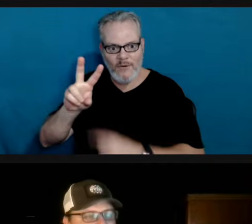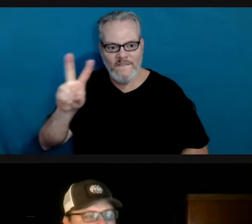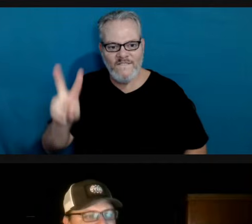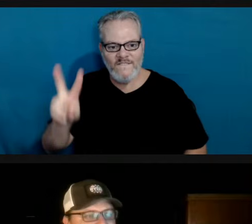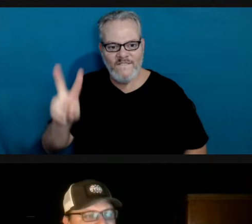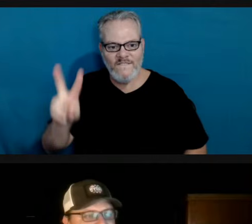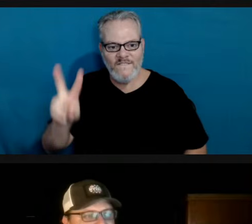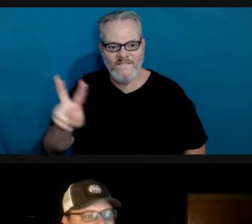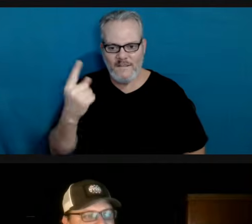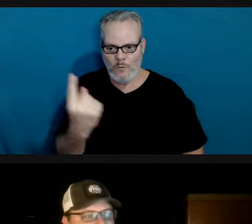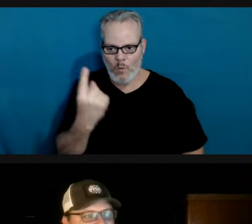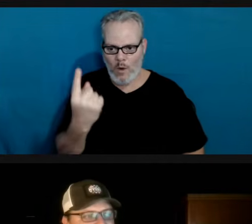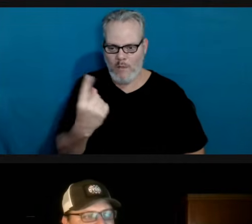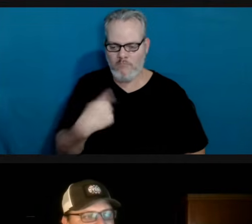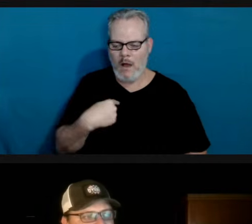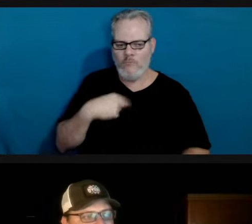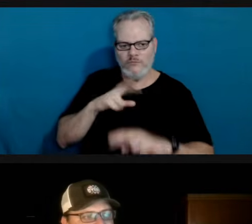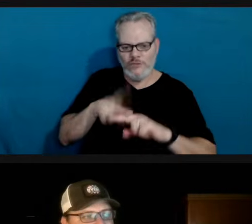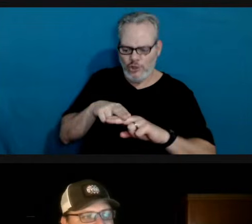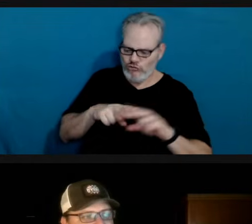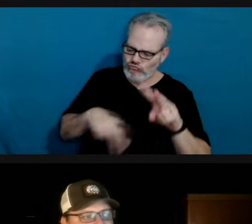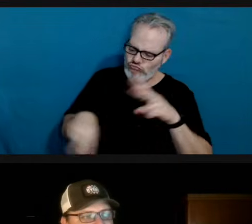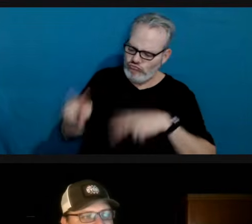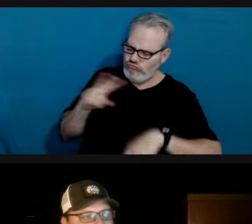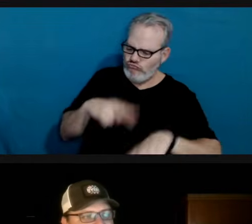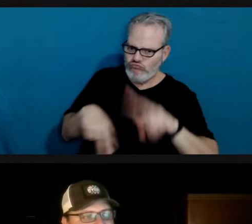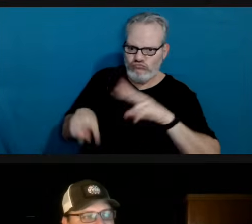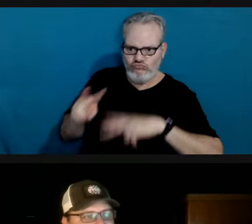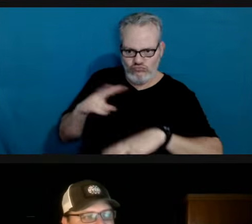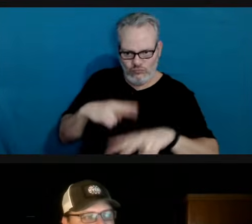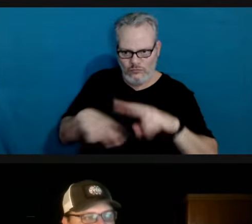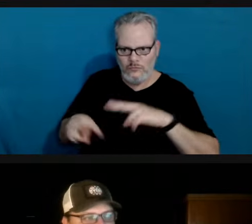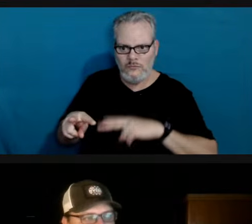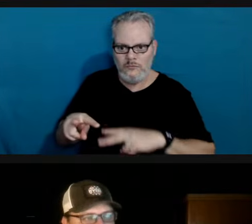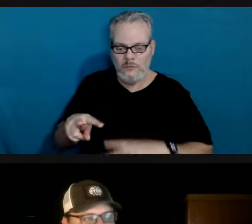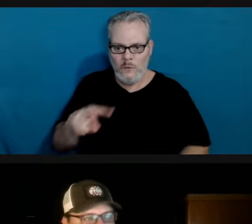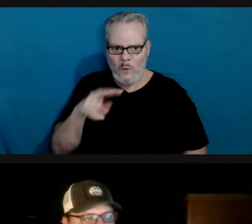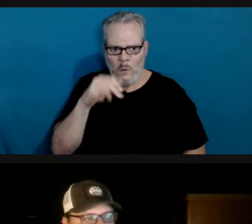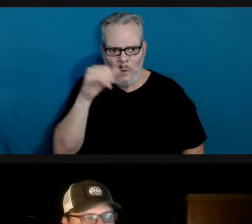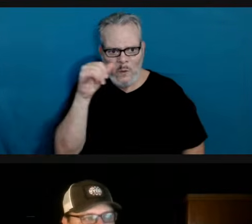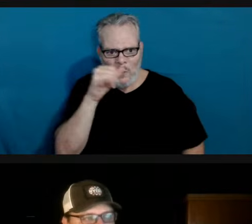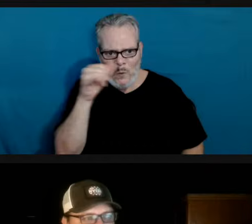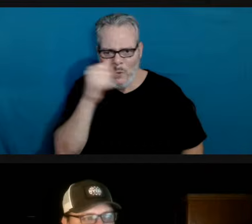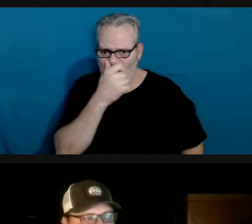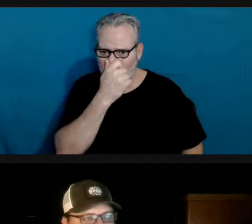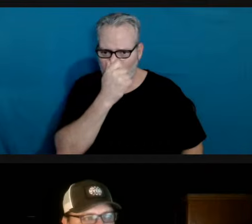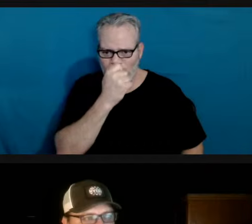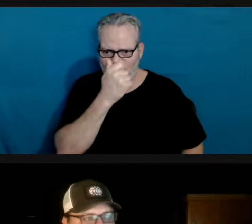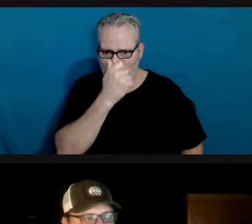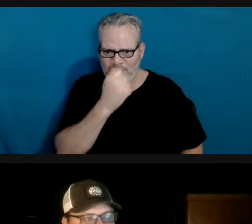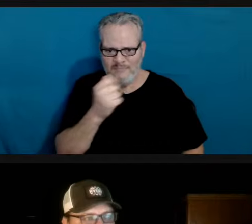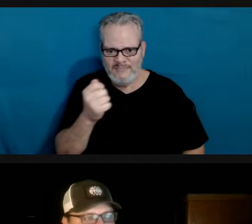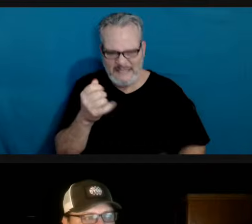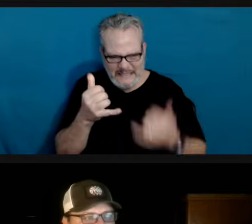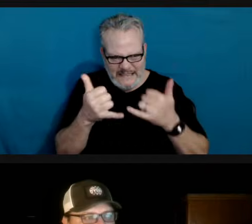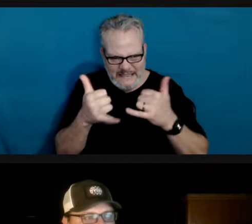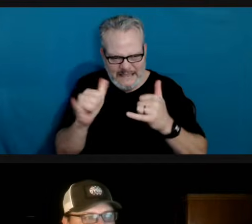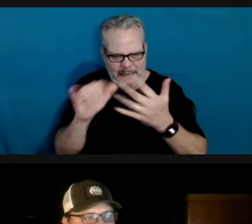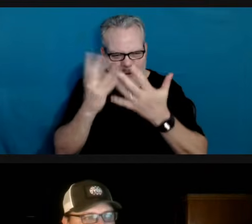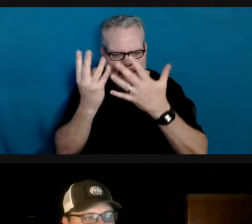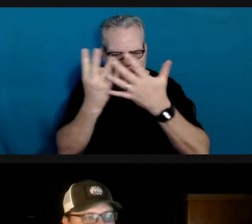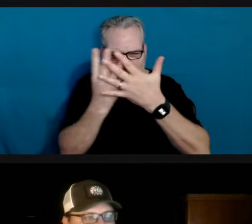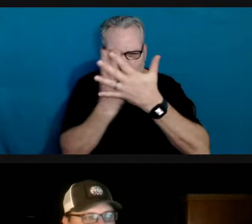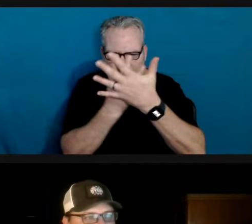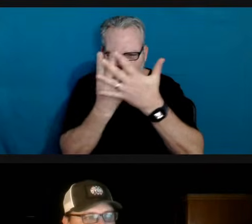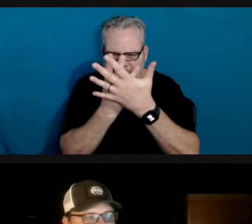kind of scanning through there. It's toast up there, but there's still got something coming through there, and I don't know what kind